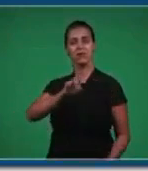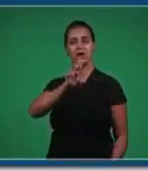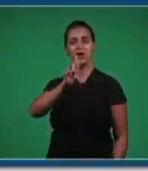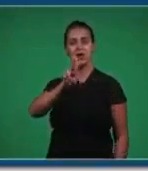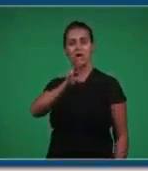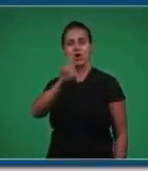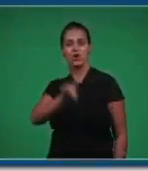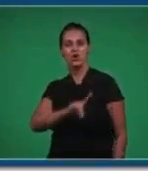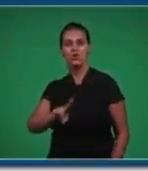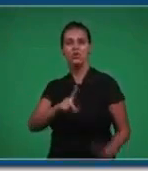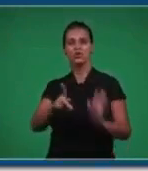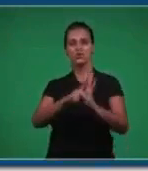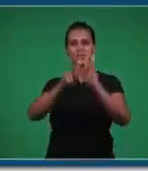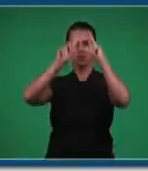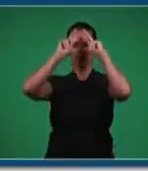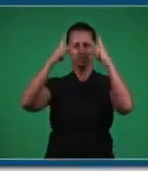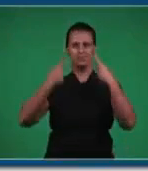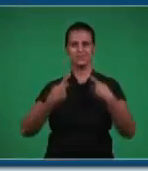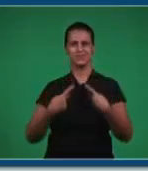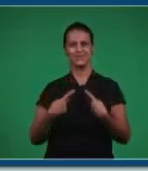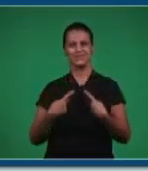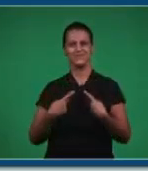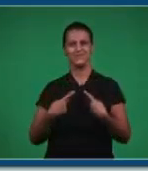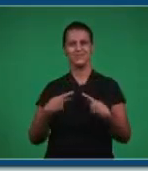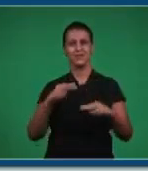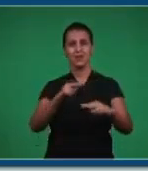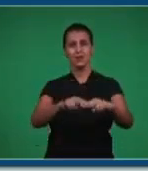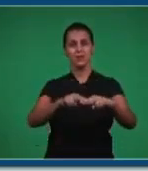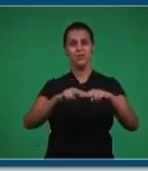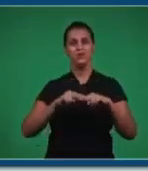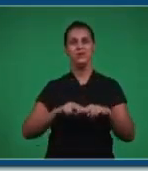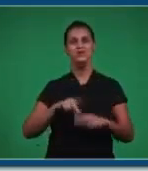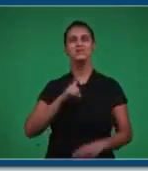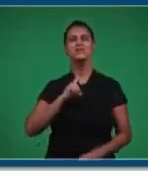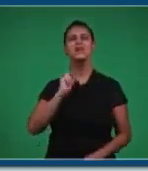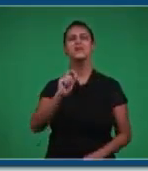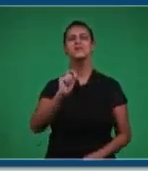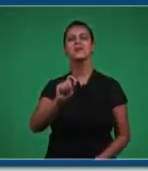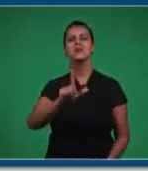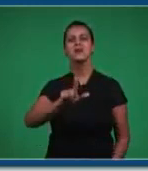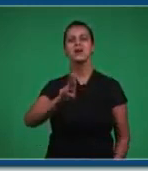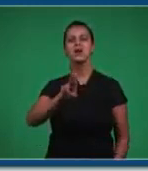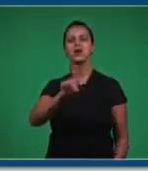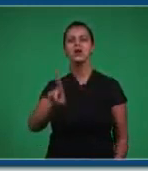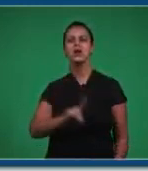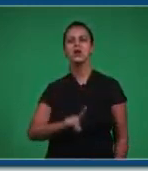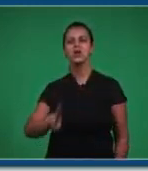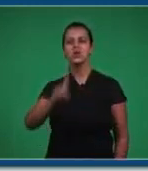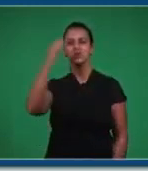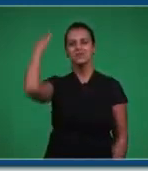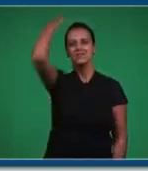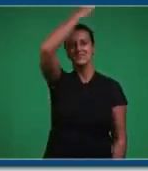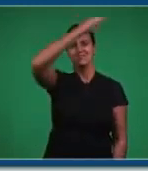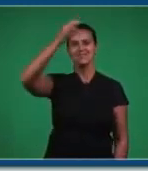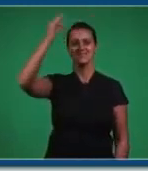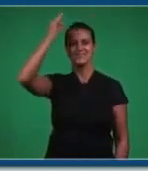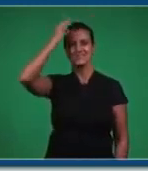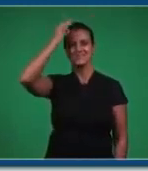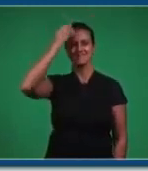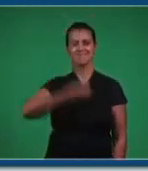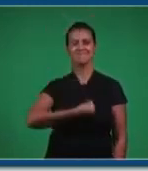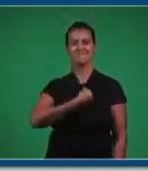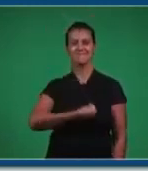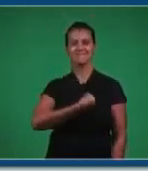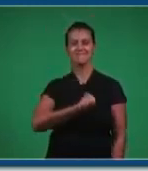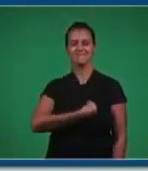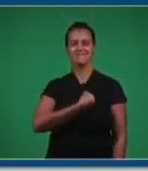And so what He sees in us is the light. It is the Holy Spirit that enters into our hearts and that gives us